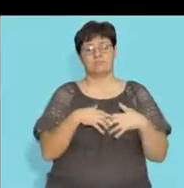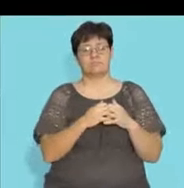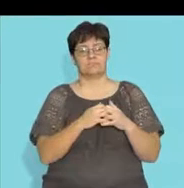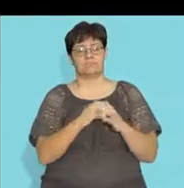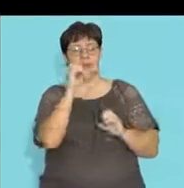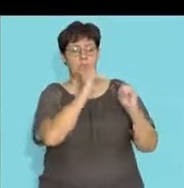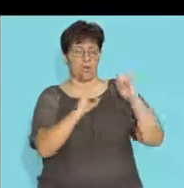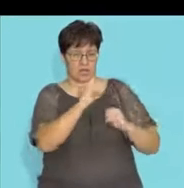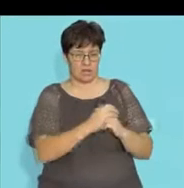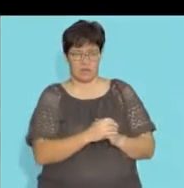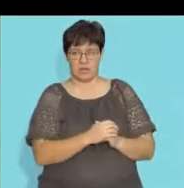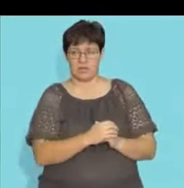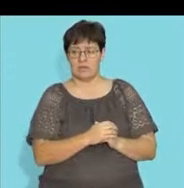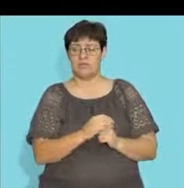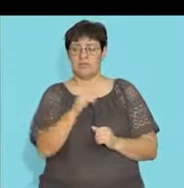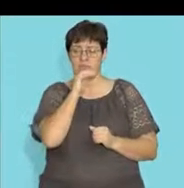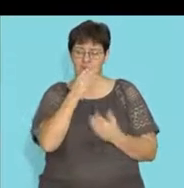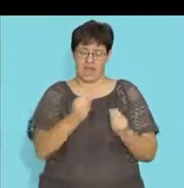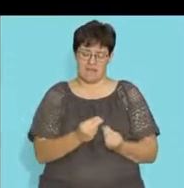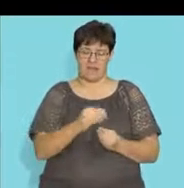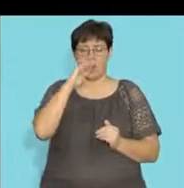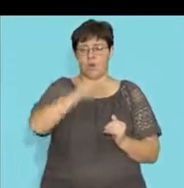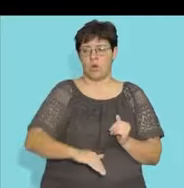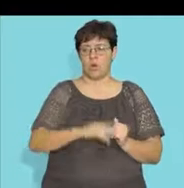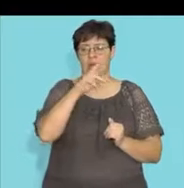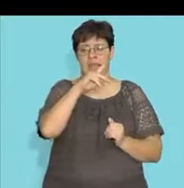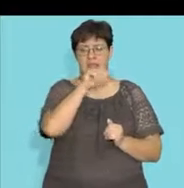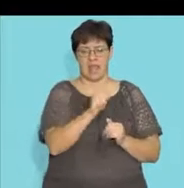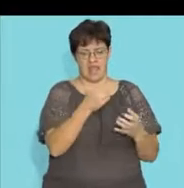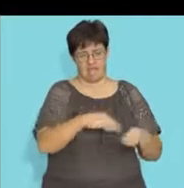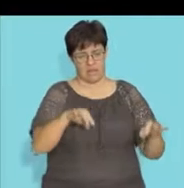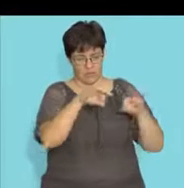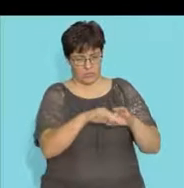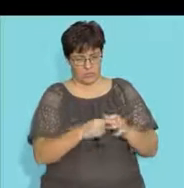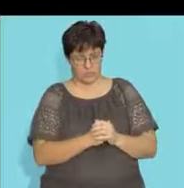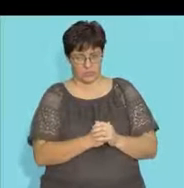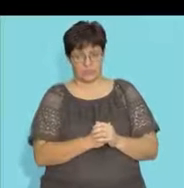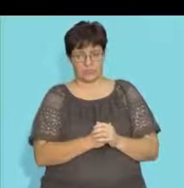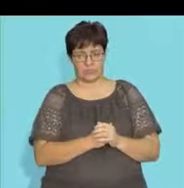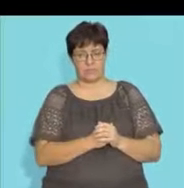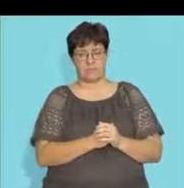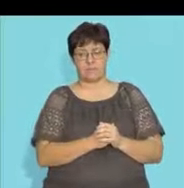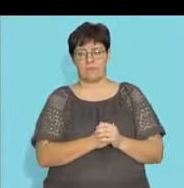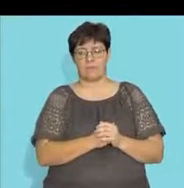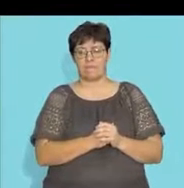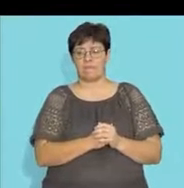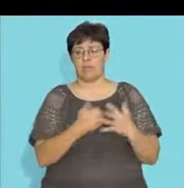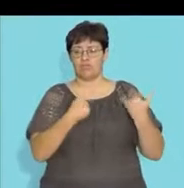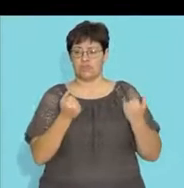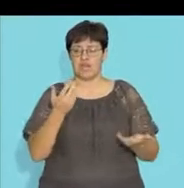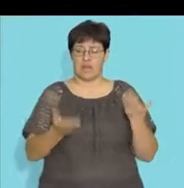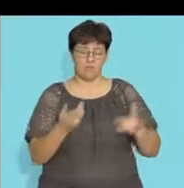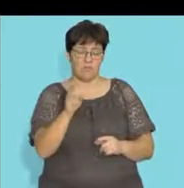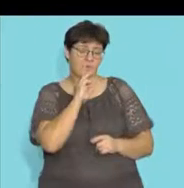form a molecule, which means that we will have a low Ka value there. So what's the stress on